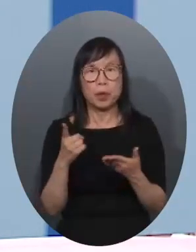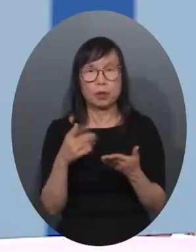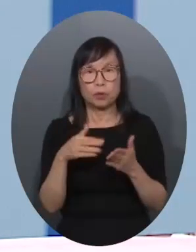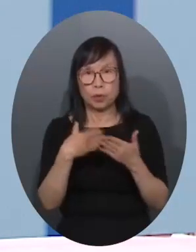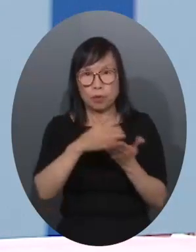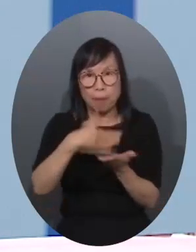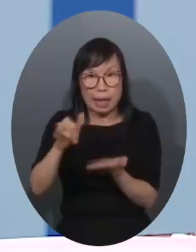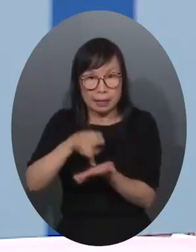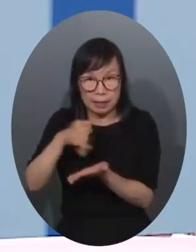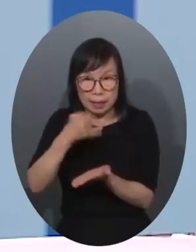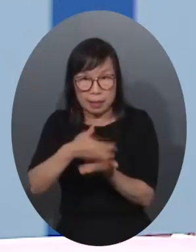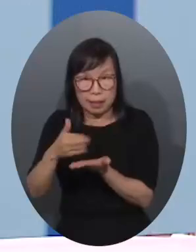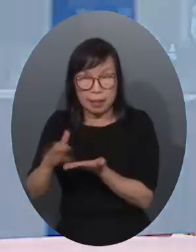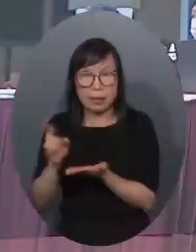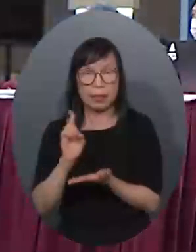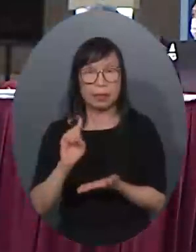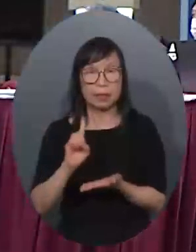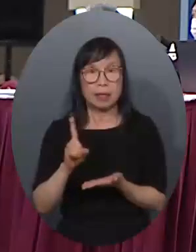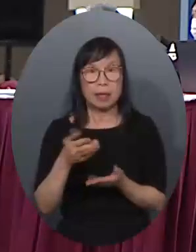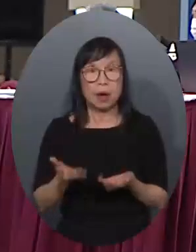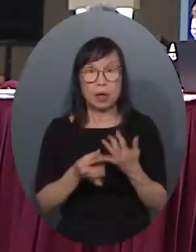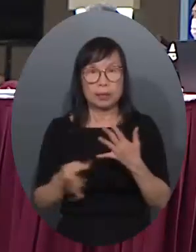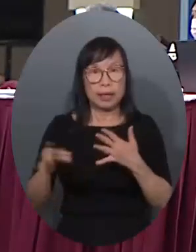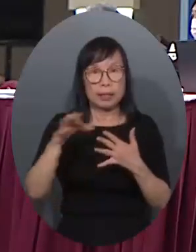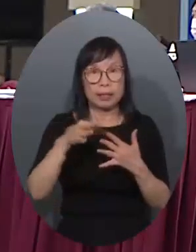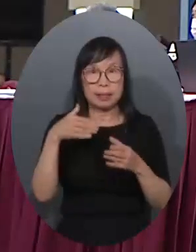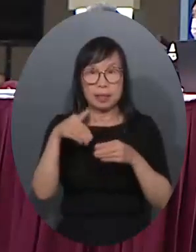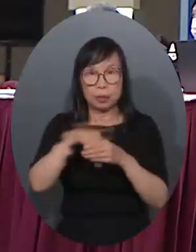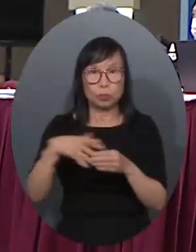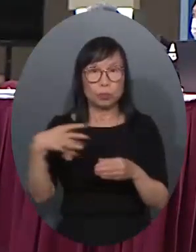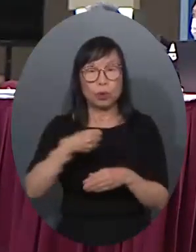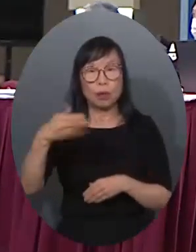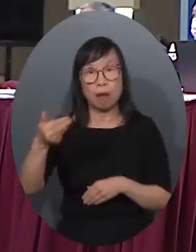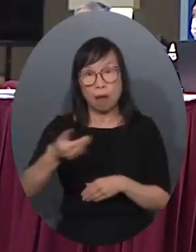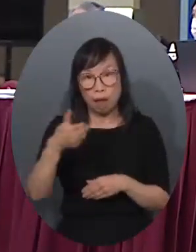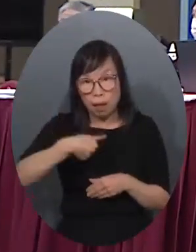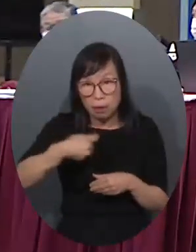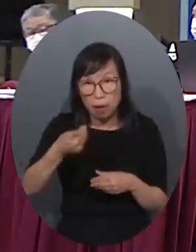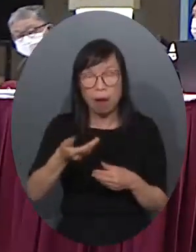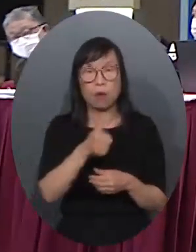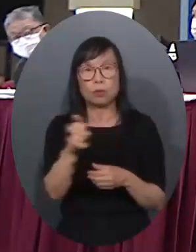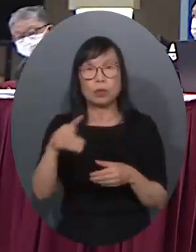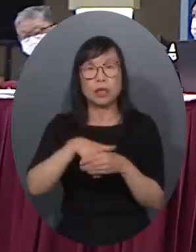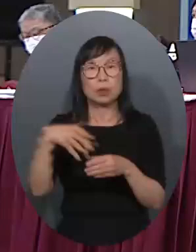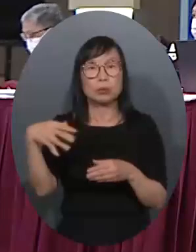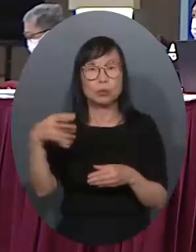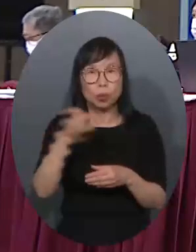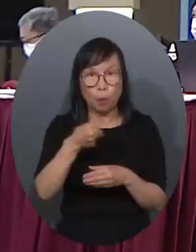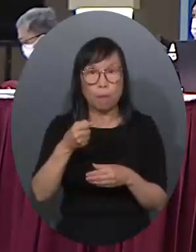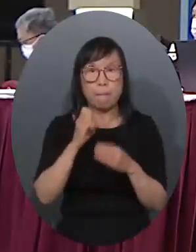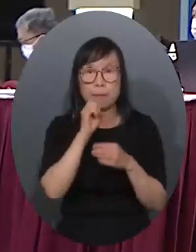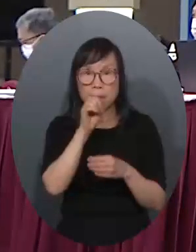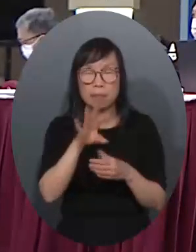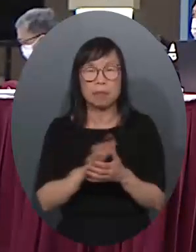distribution? Well, thank you for the shareholder for the question. Maybe for this particular question, I will invite our